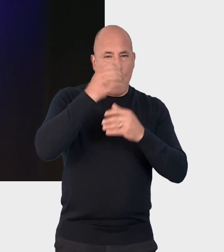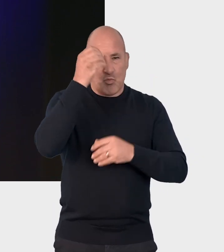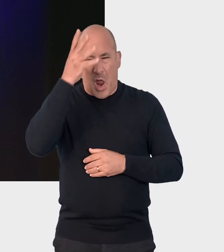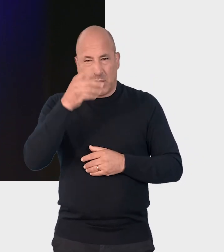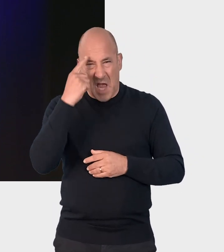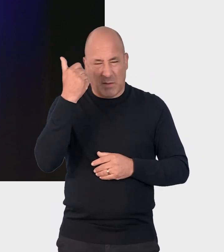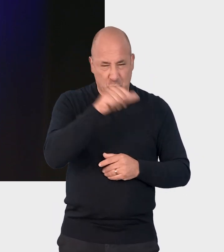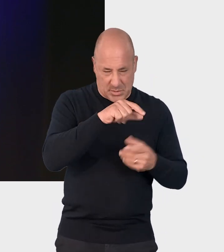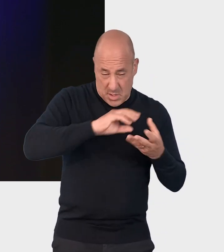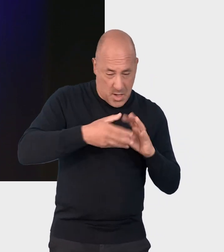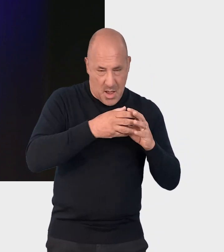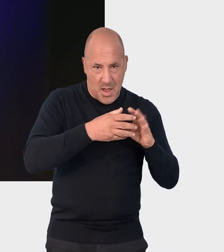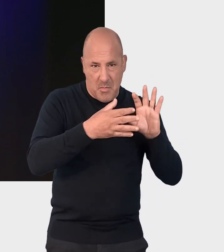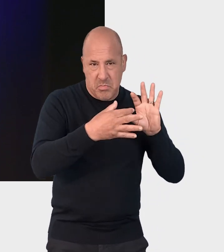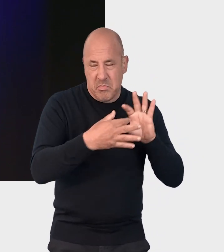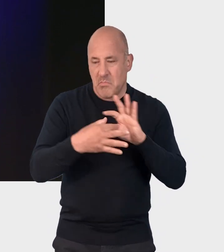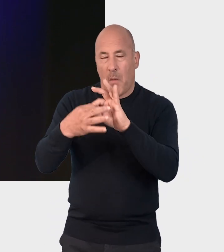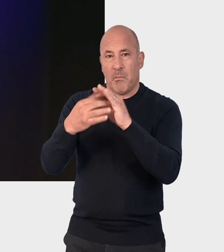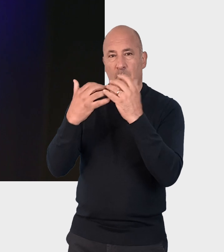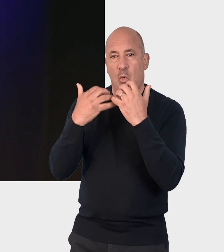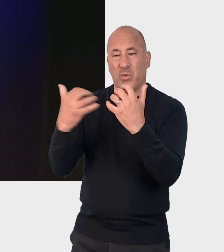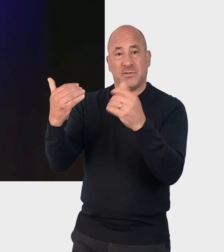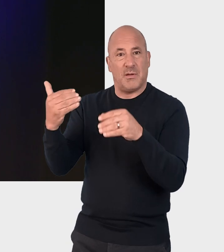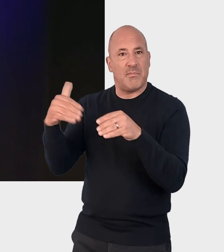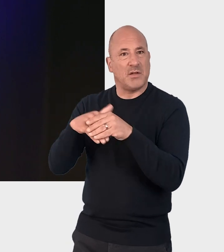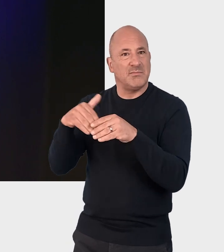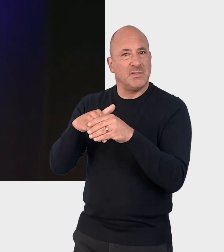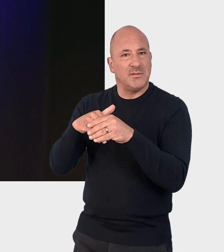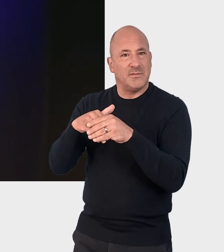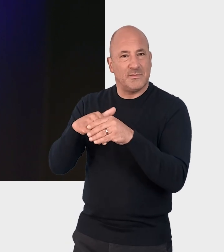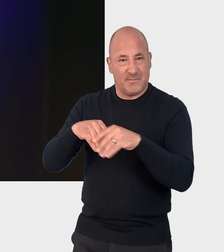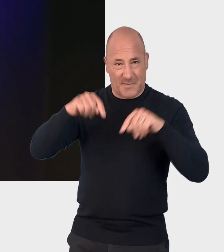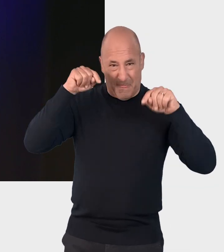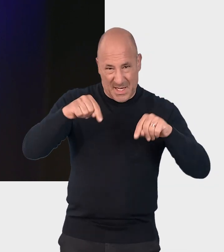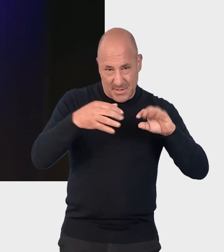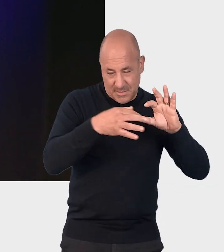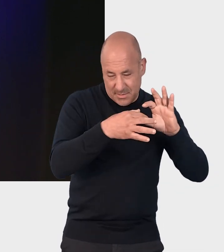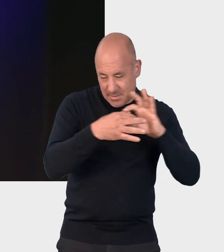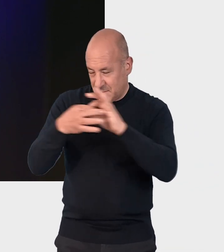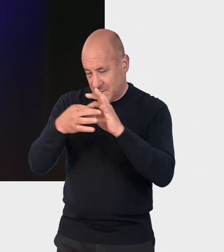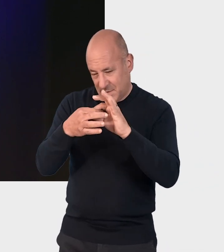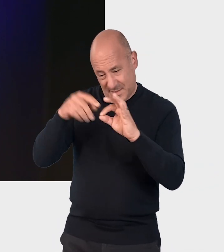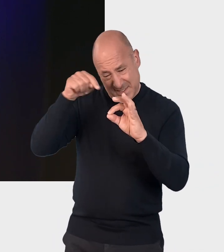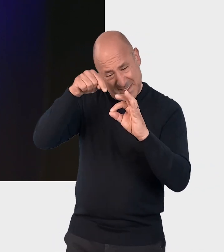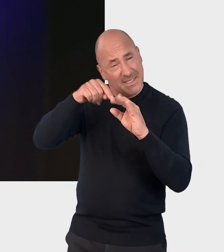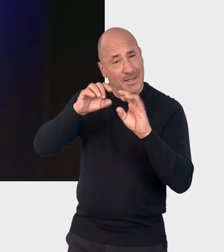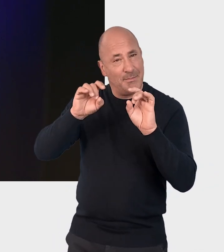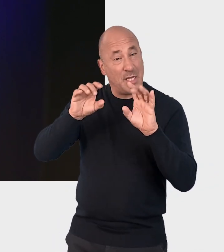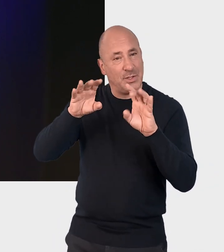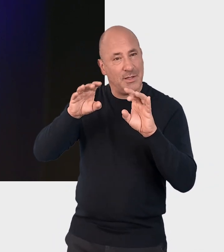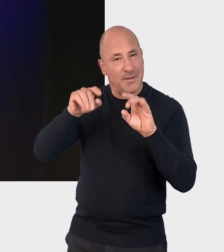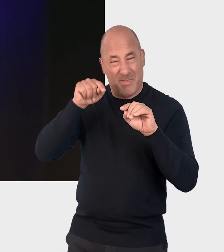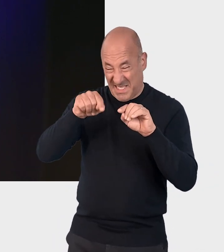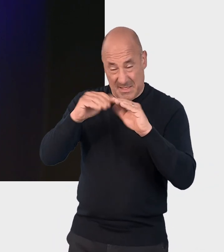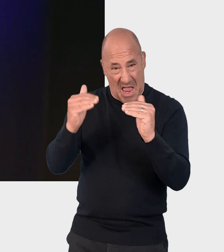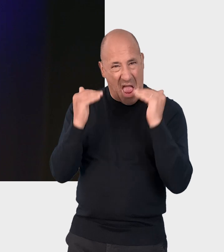creativity and flair, their knowledge and their expertise to connect with audiences and participants. And it's that connection that is the